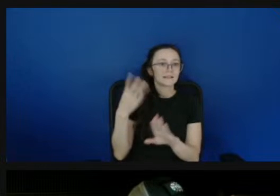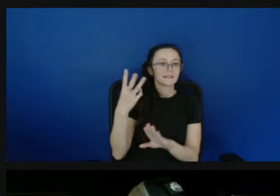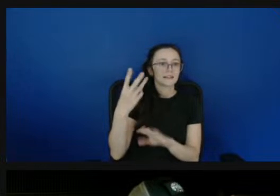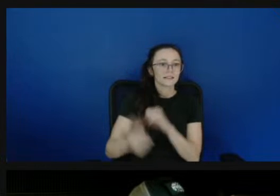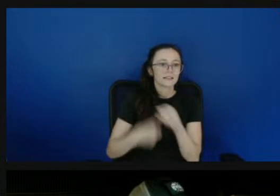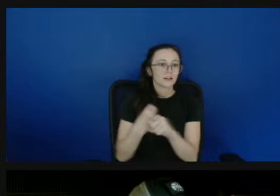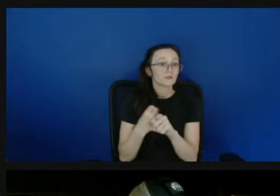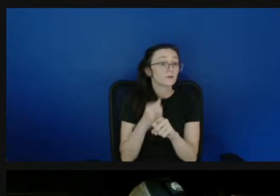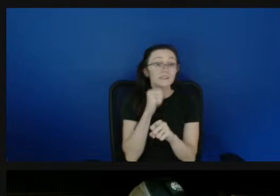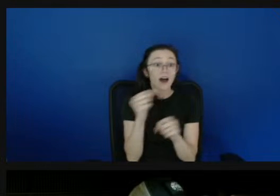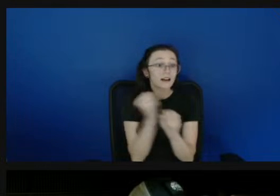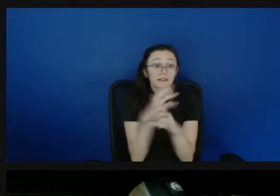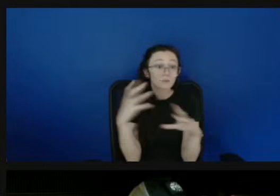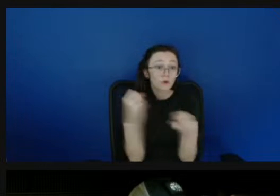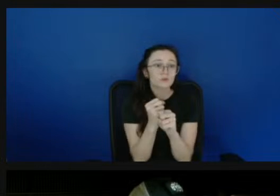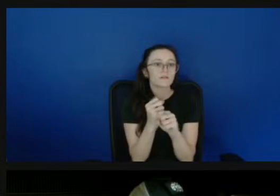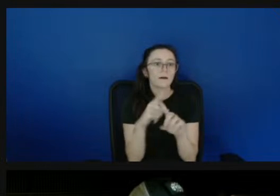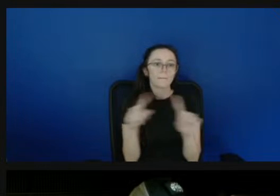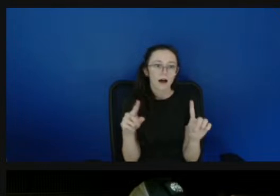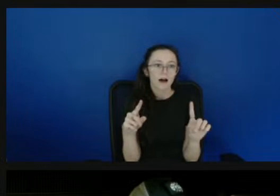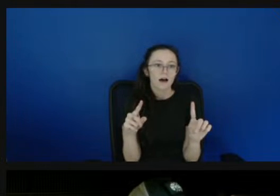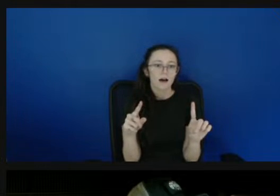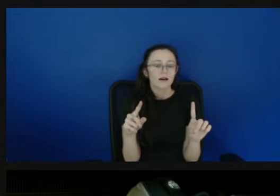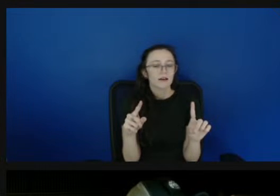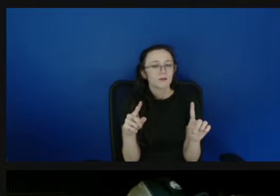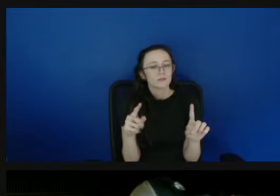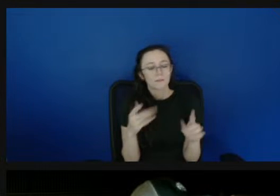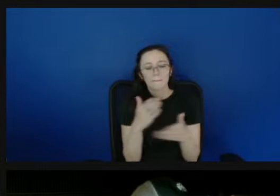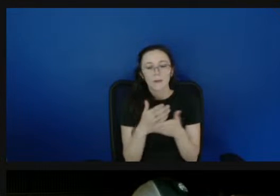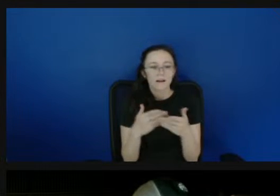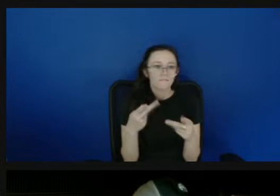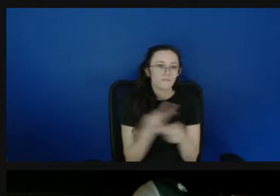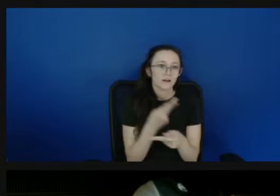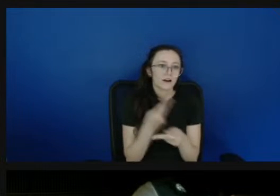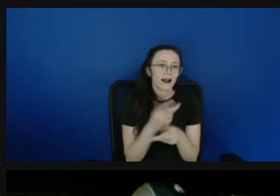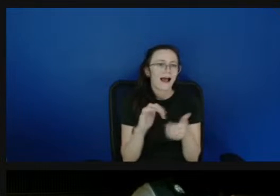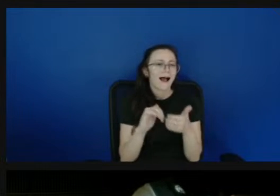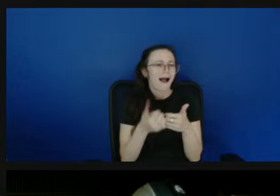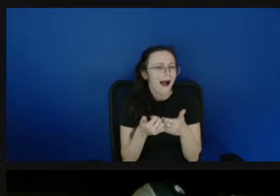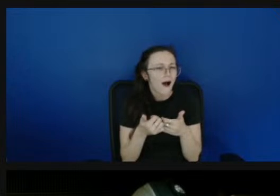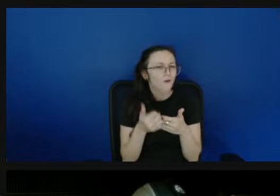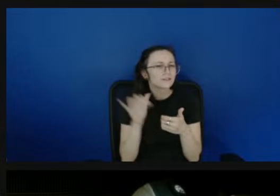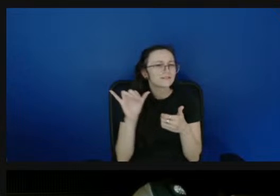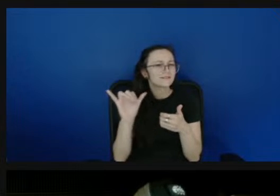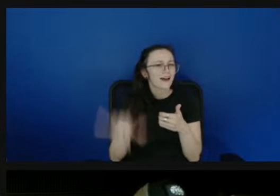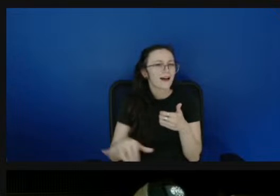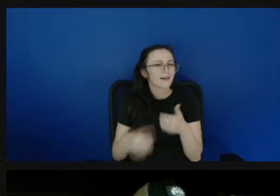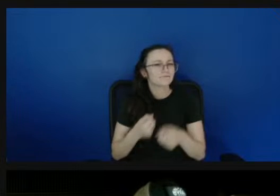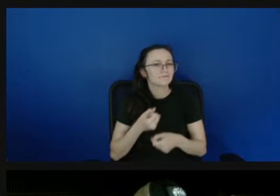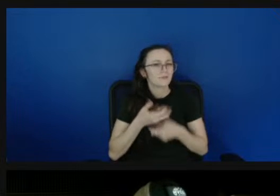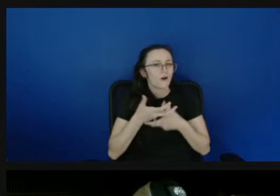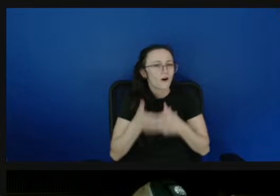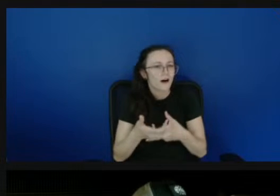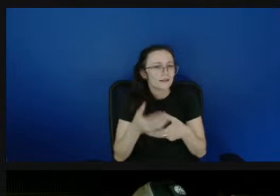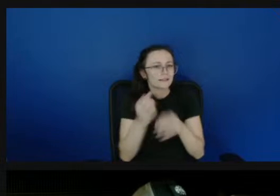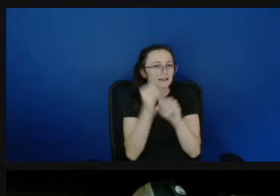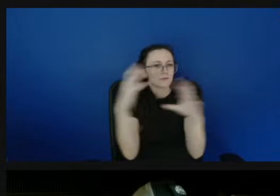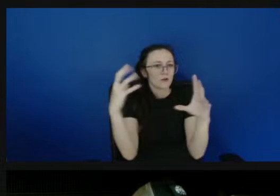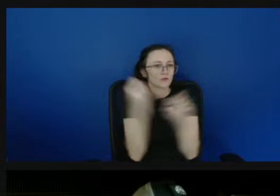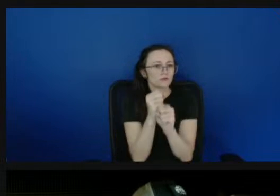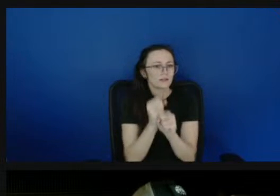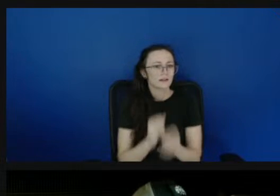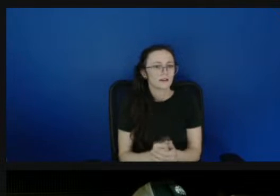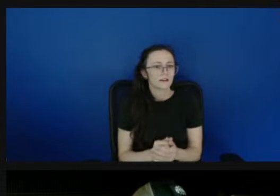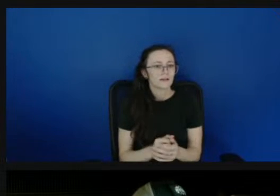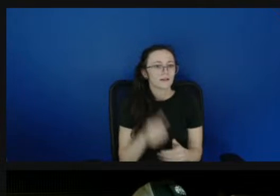explosive, right? And that was part of the figuring out how it even goes explosive. Because I remember when the freshwater lake was in the